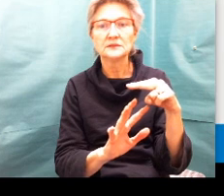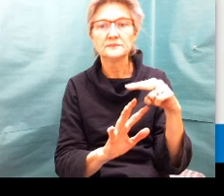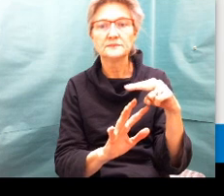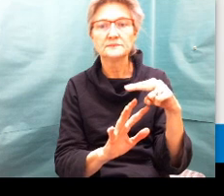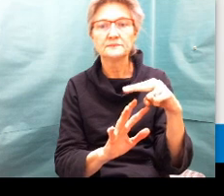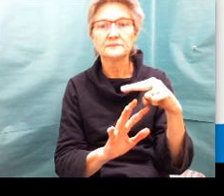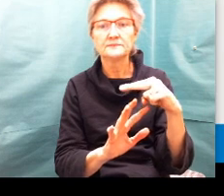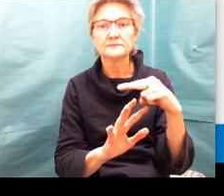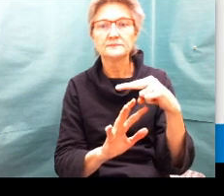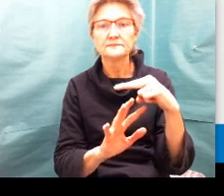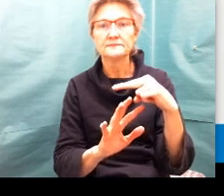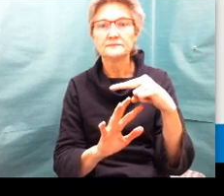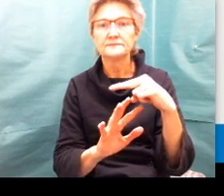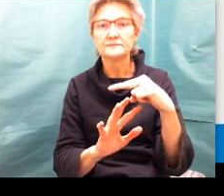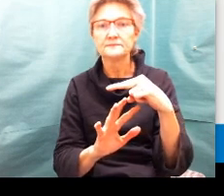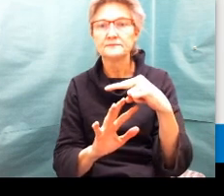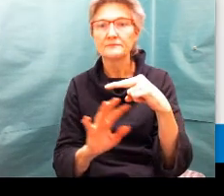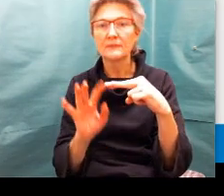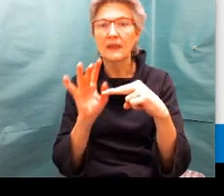6/5,